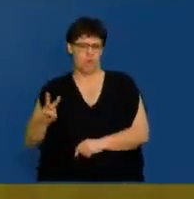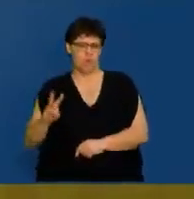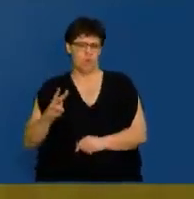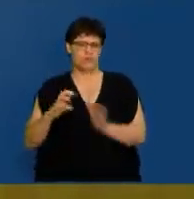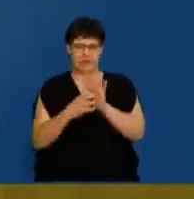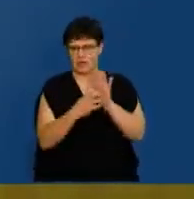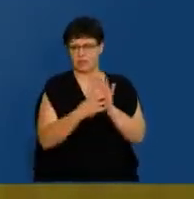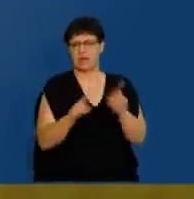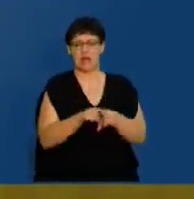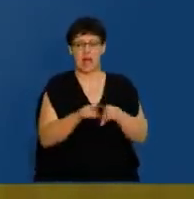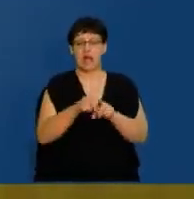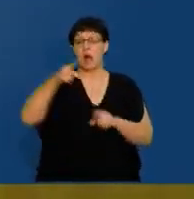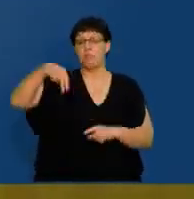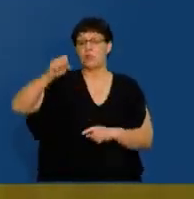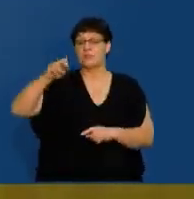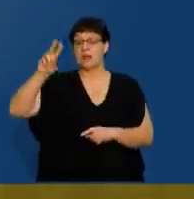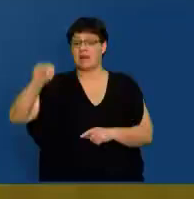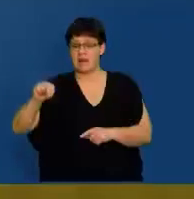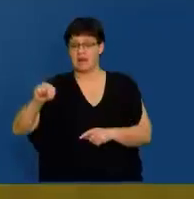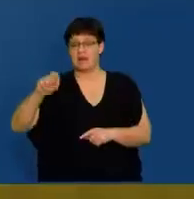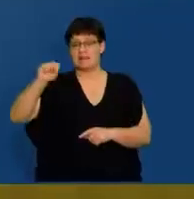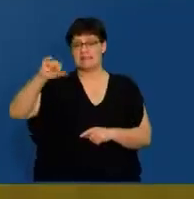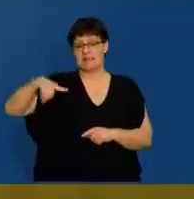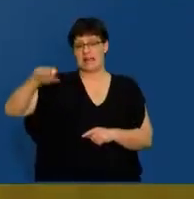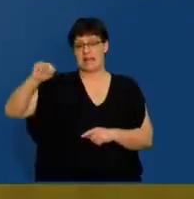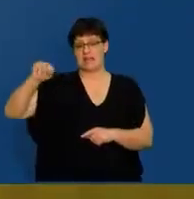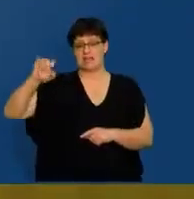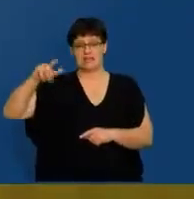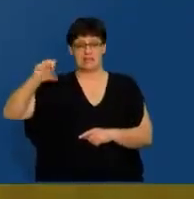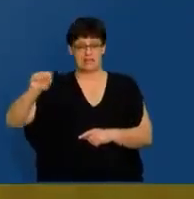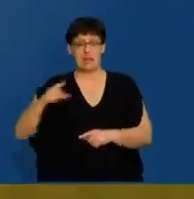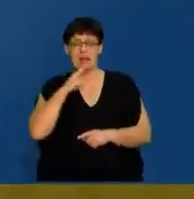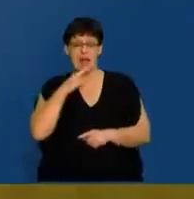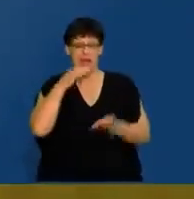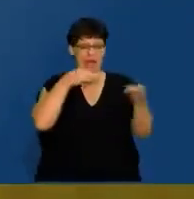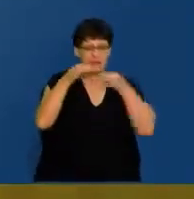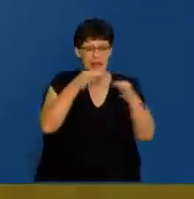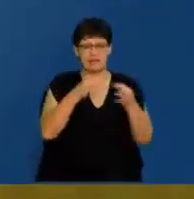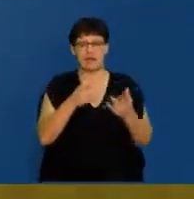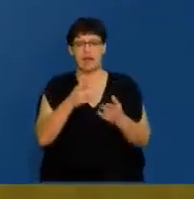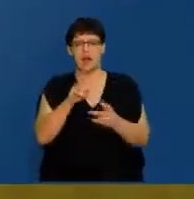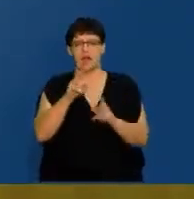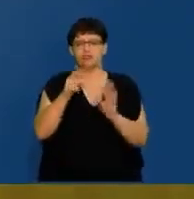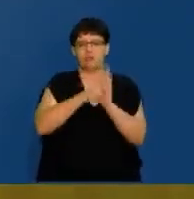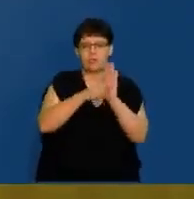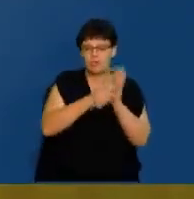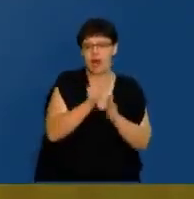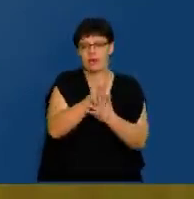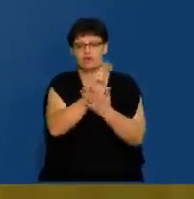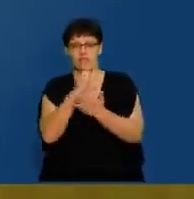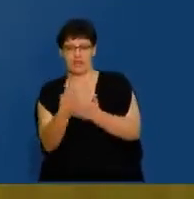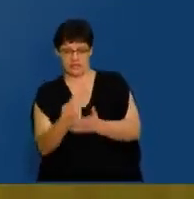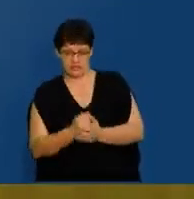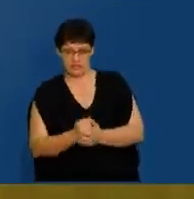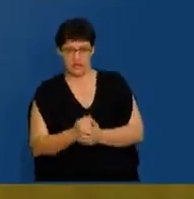like protein synthesis, where you have to describe transcription and translation. Illustrate these